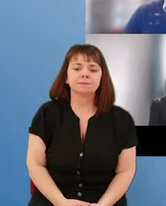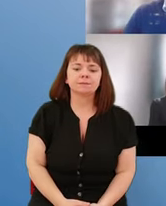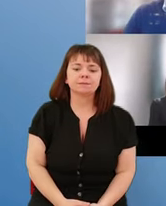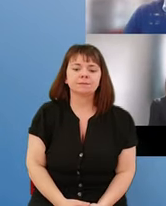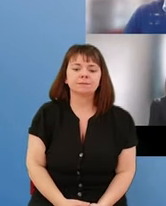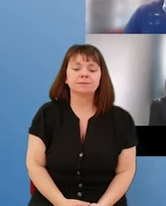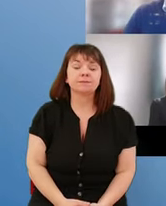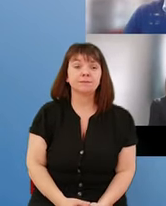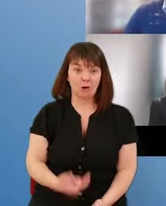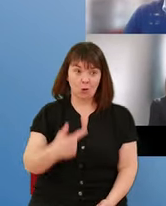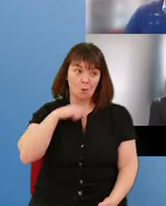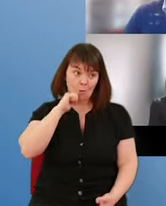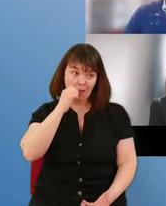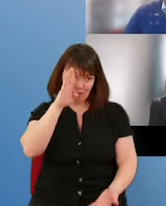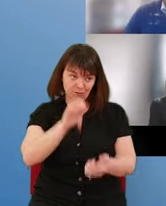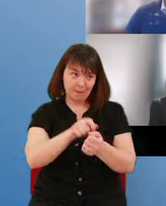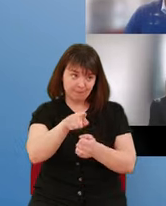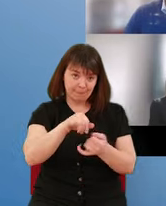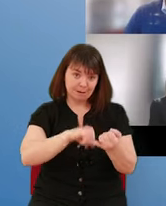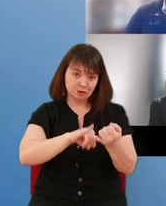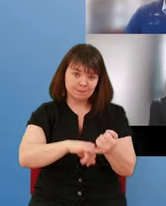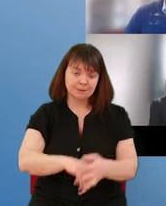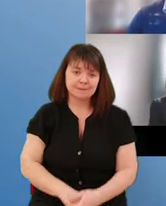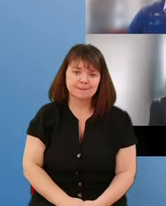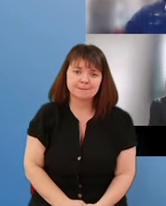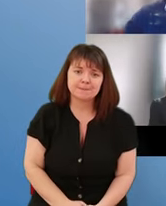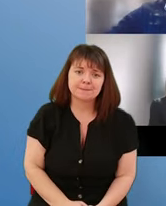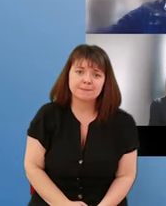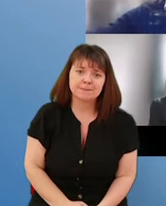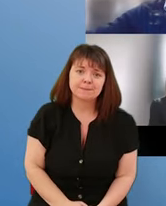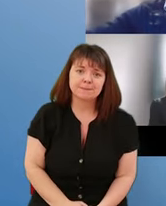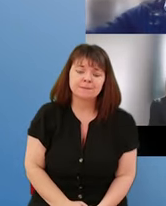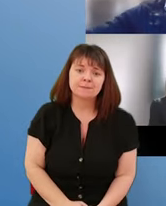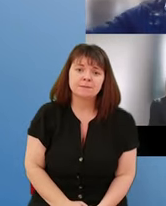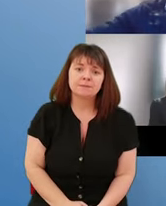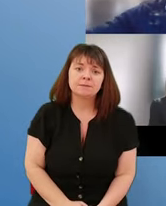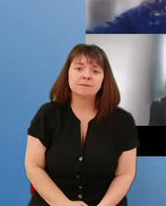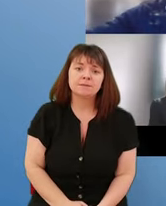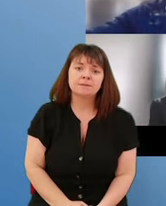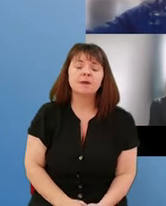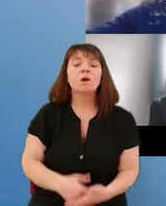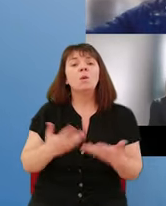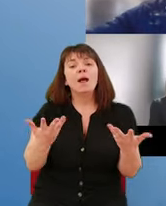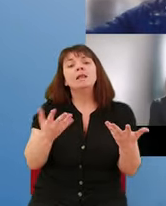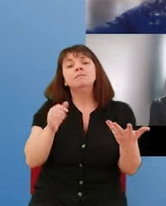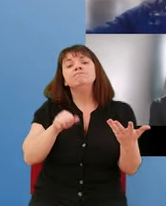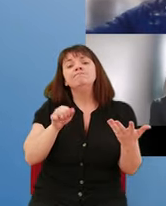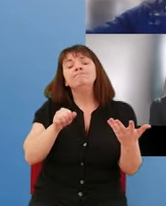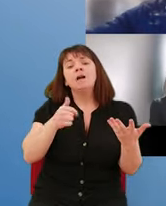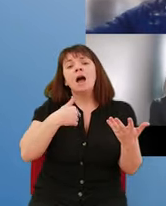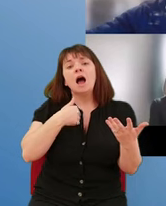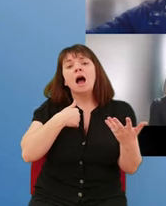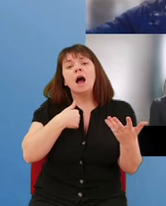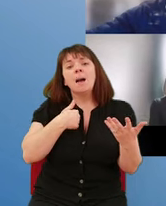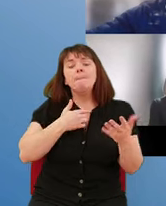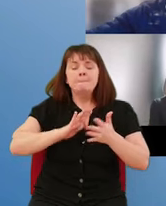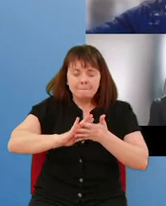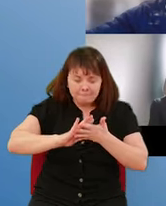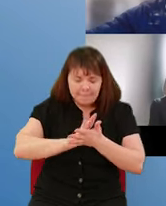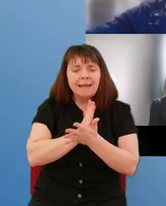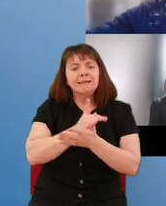Well, yes, I'm pleased that you're hopeful, but I suppose we just have to watch the space, and it would be good